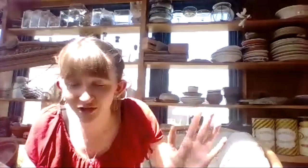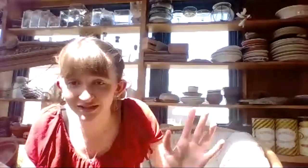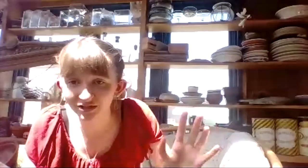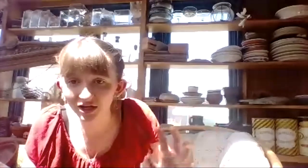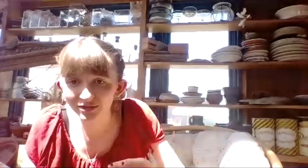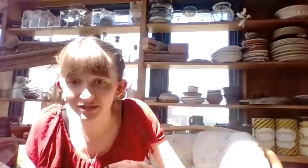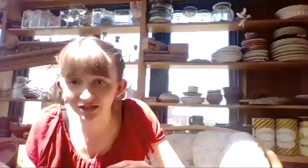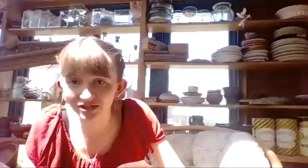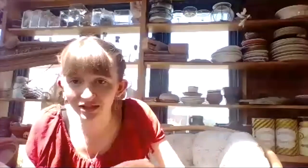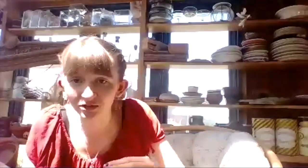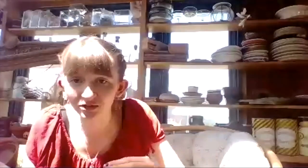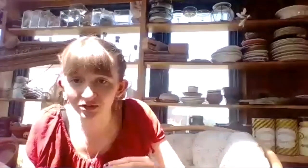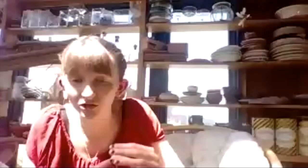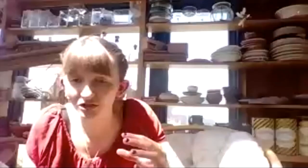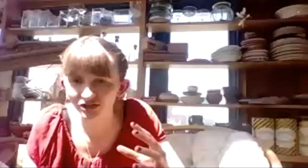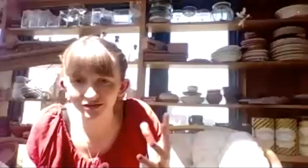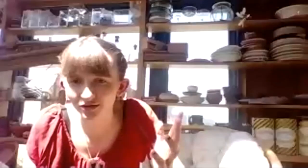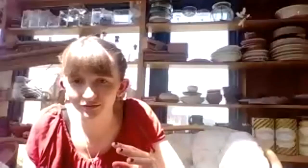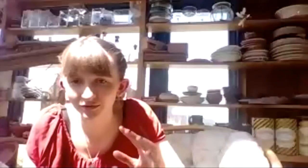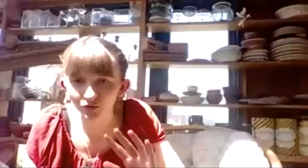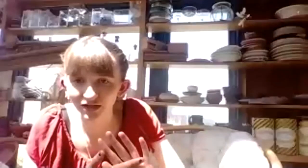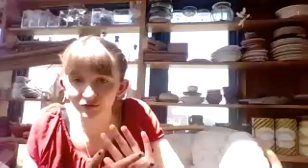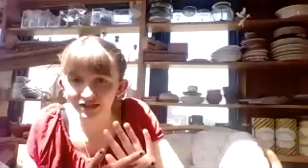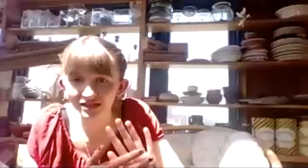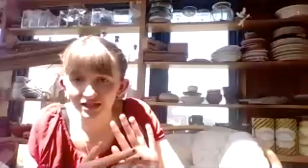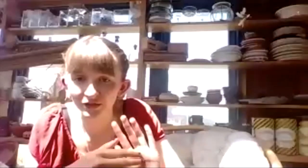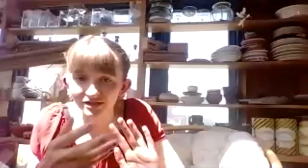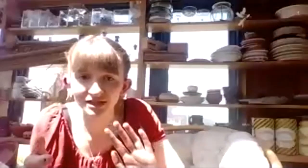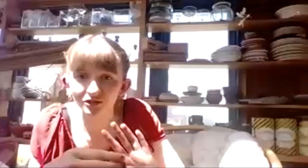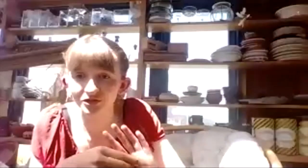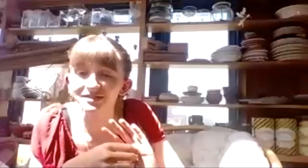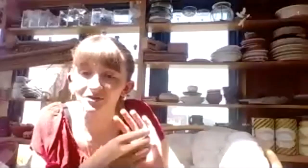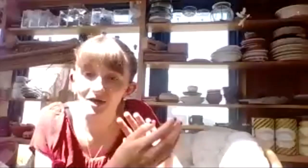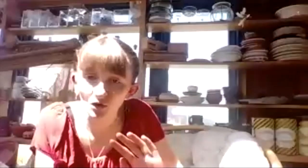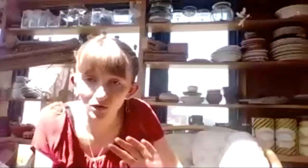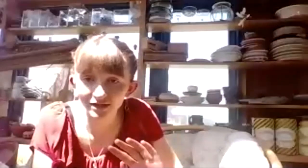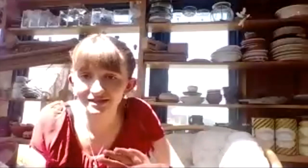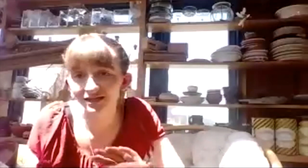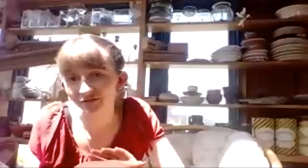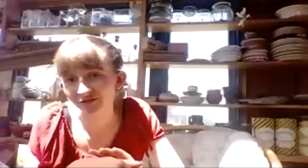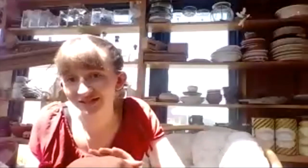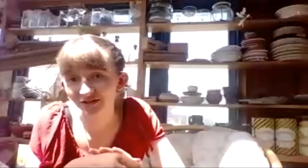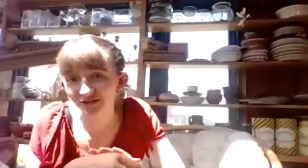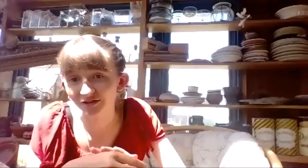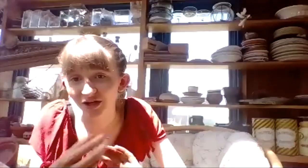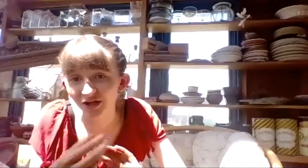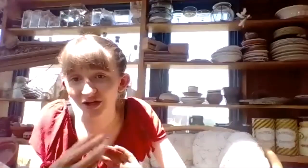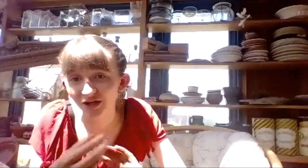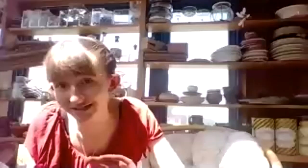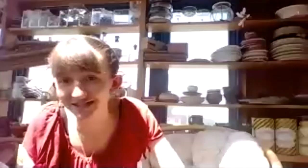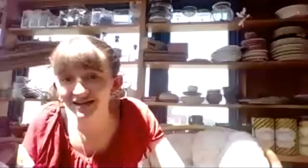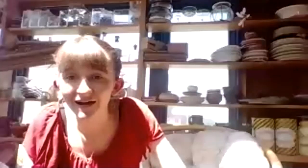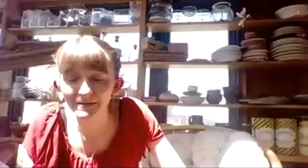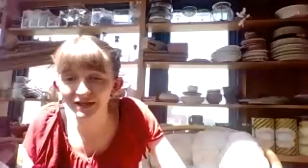species Triceratops, there's still, or the genus, or whatever it is, there's still Triceratops horridus, and there's Triceratops